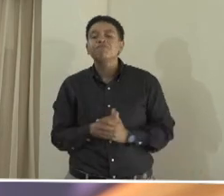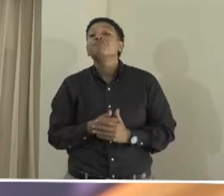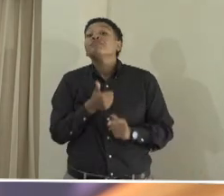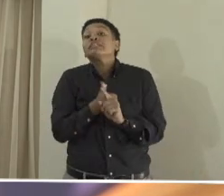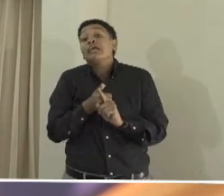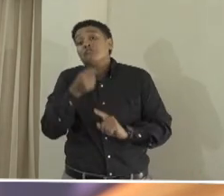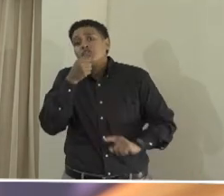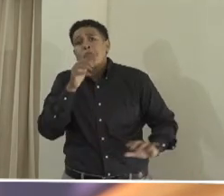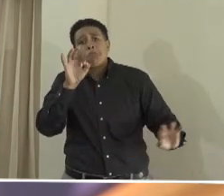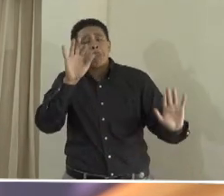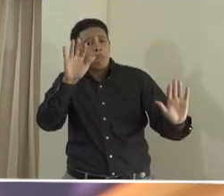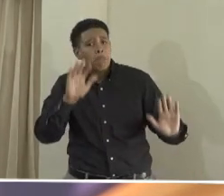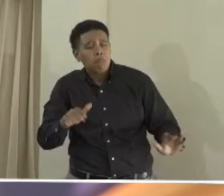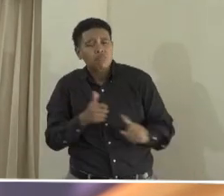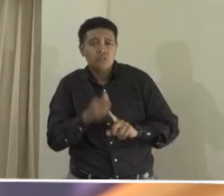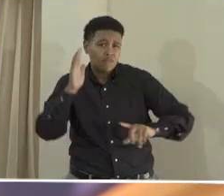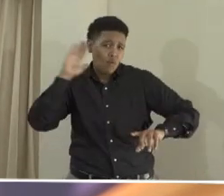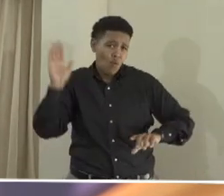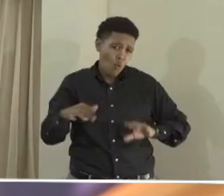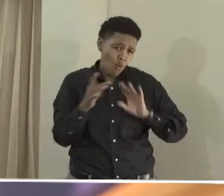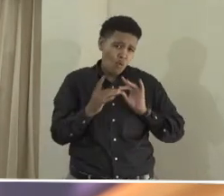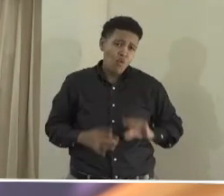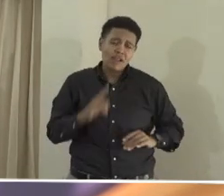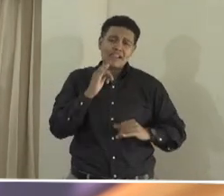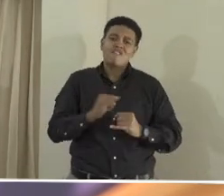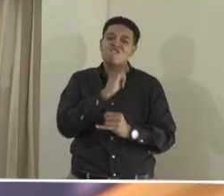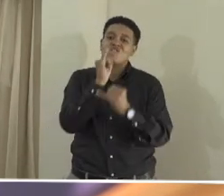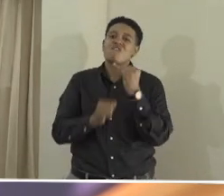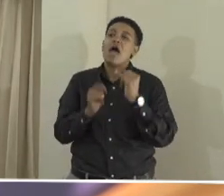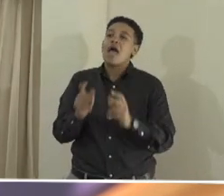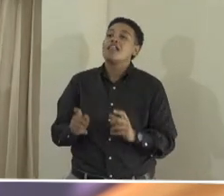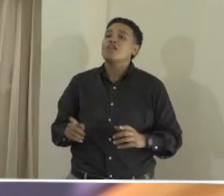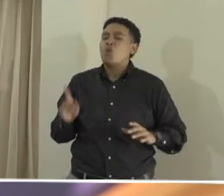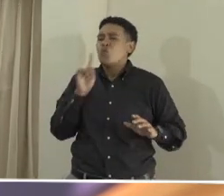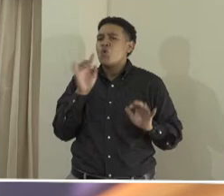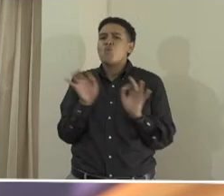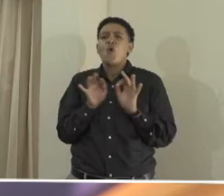songs were great, and by all accounts, the final was a worthy show.